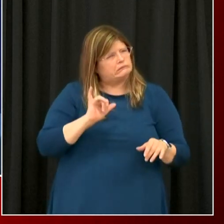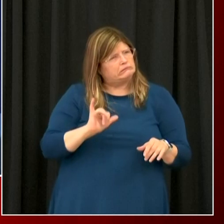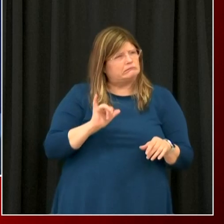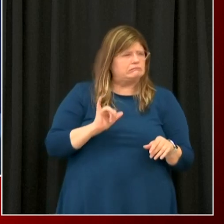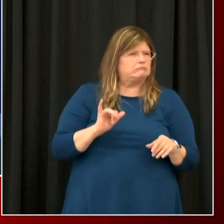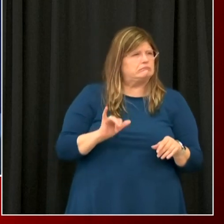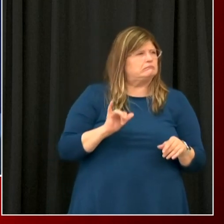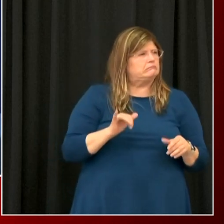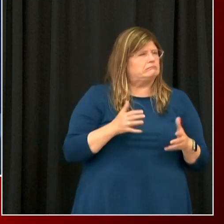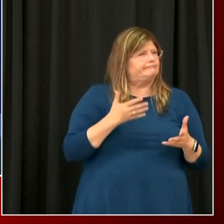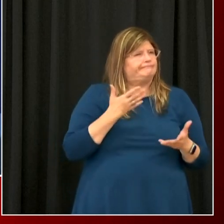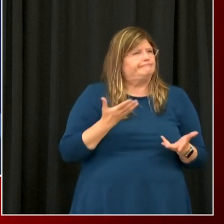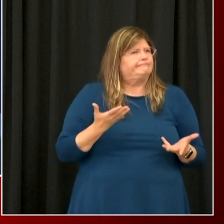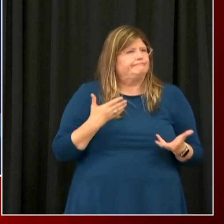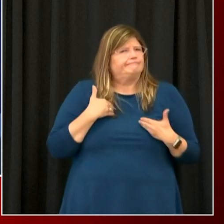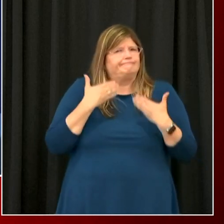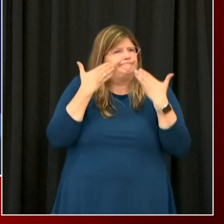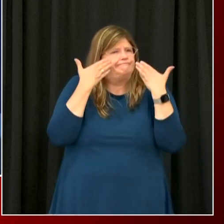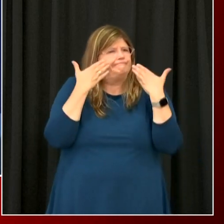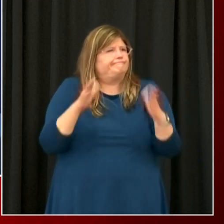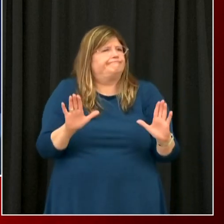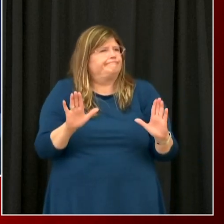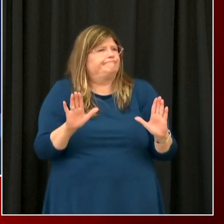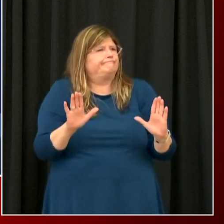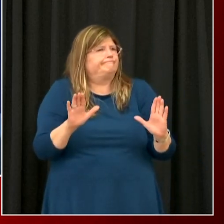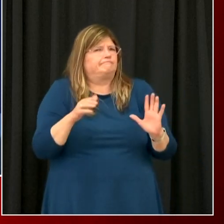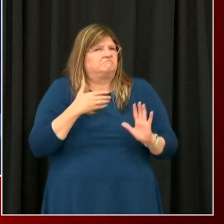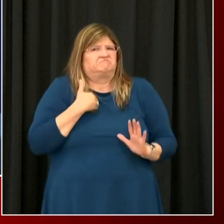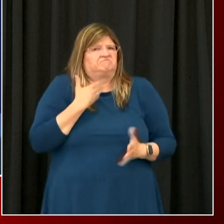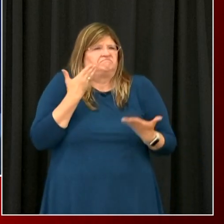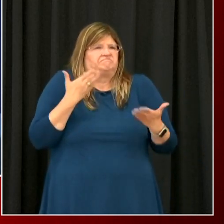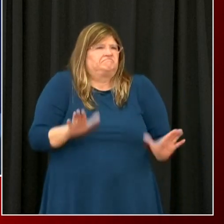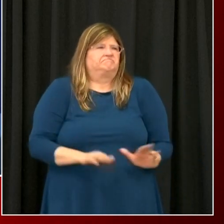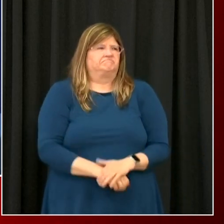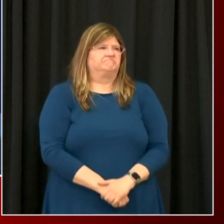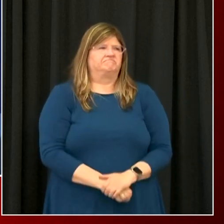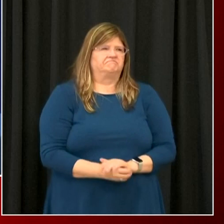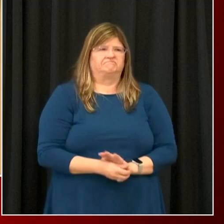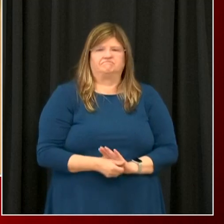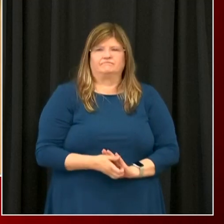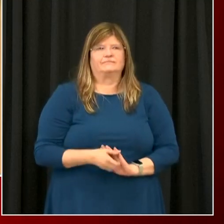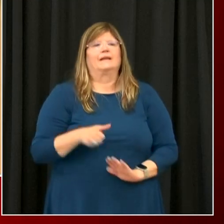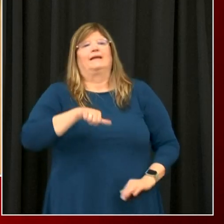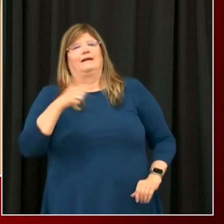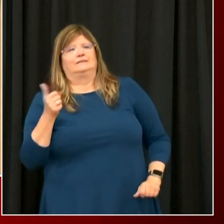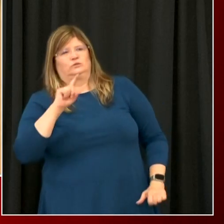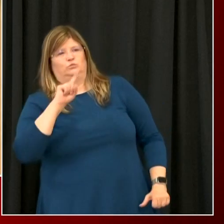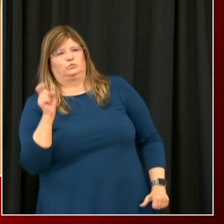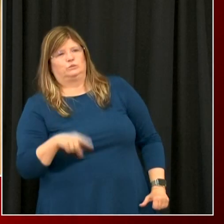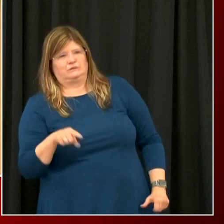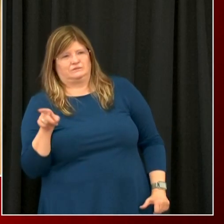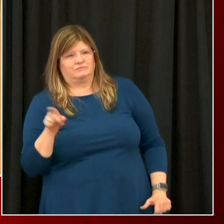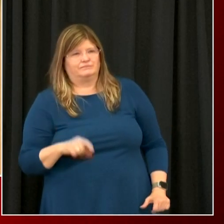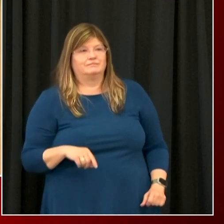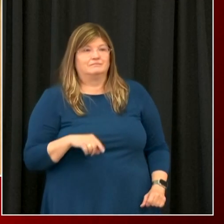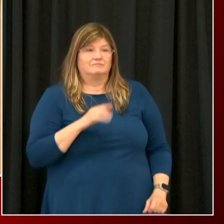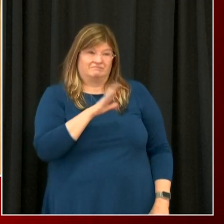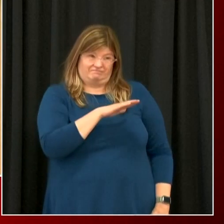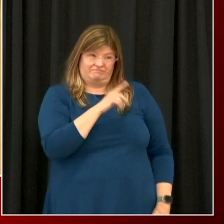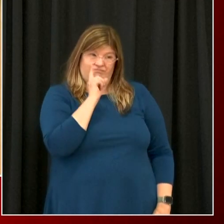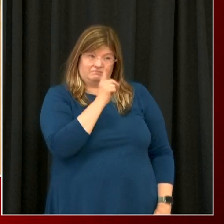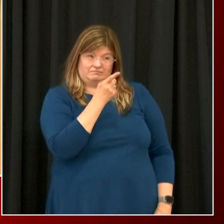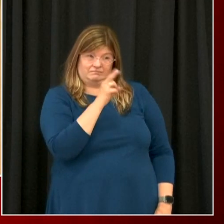So then I'll just leave it at that. Yes, James? Yes, Mayor Bowser, I have a question for Dr. Nesbitt and a quick